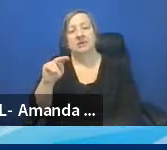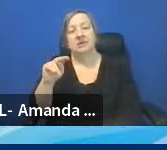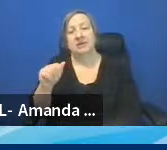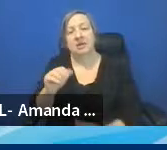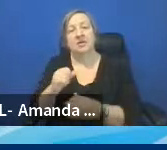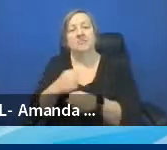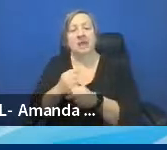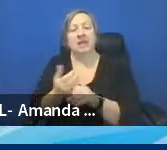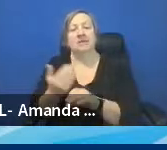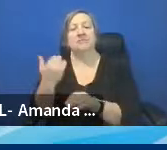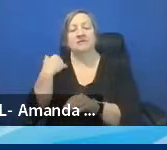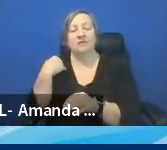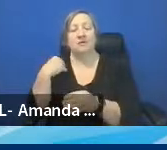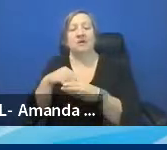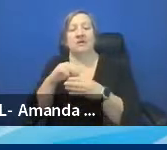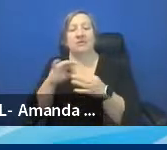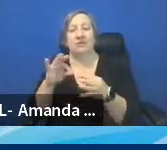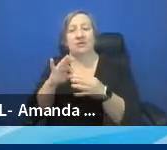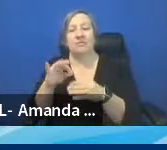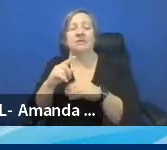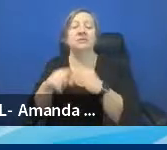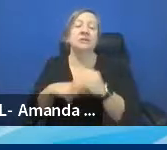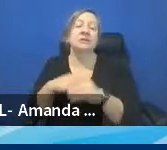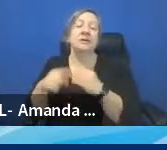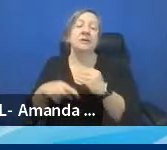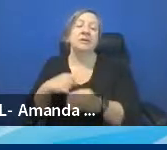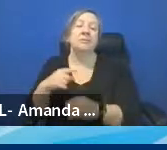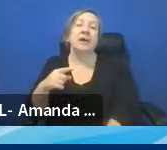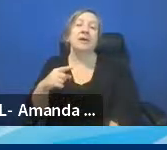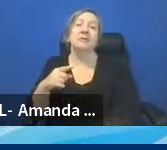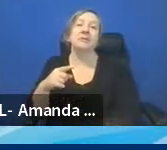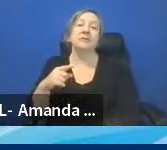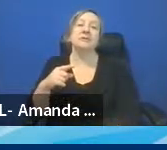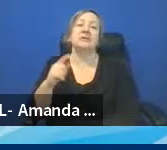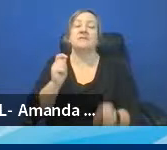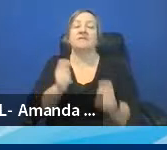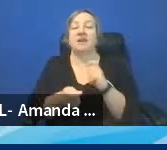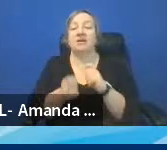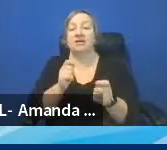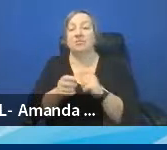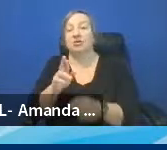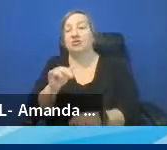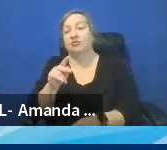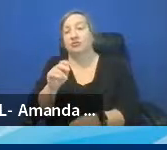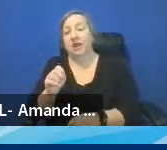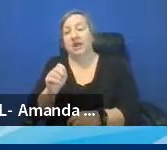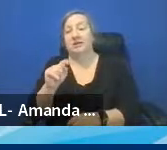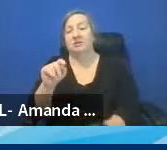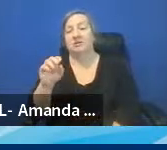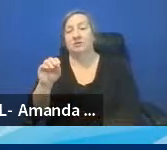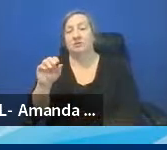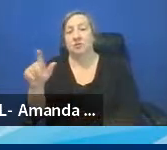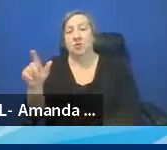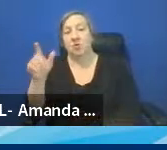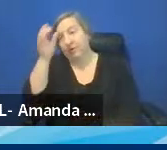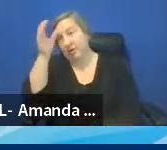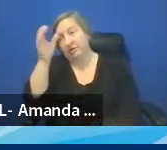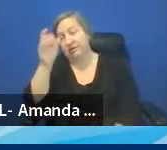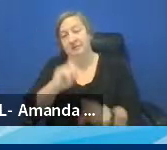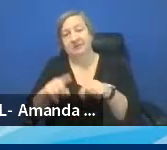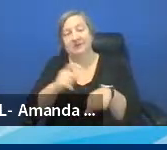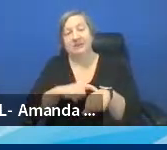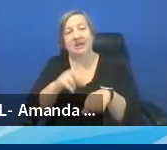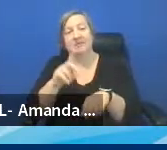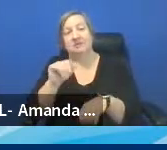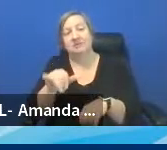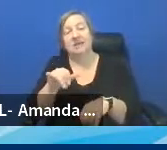comments section about variable rate tolling and the concept that at different times of day, the tolls have